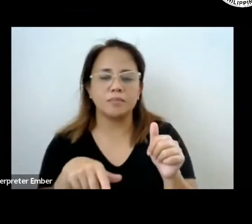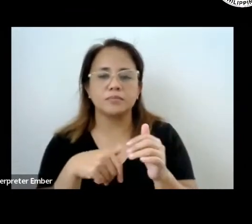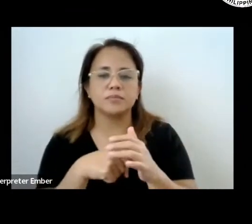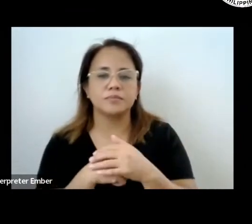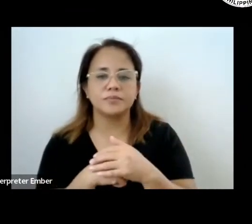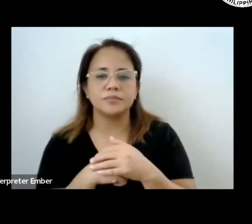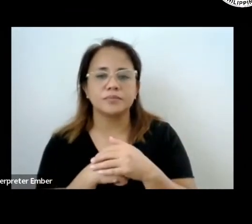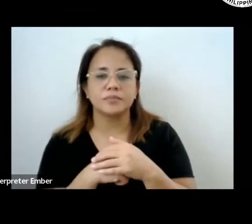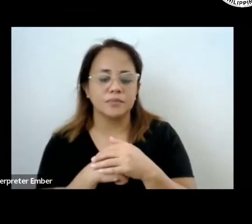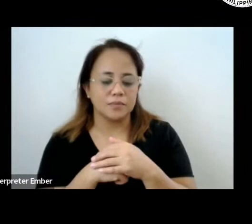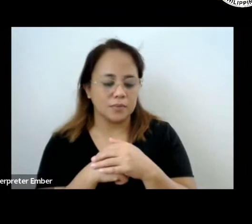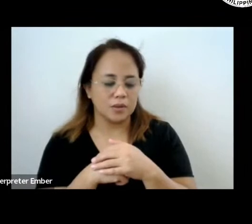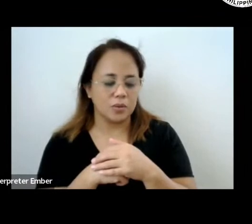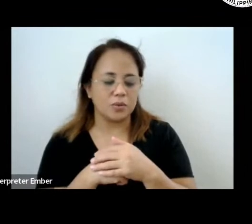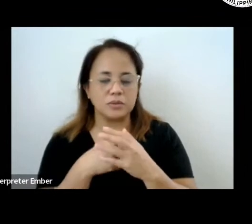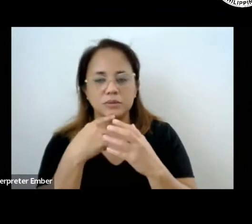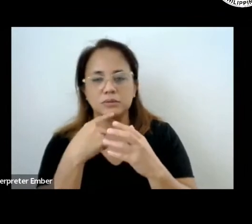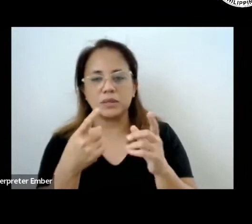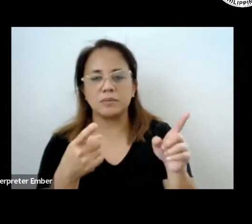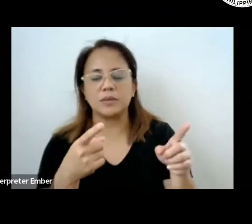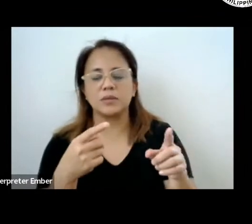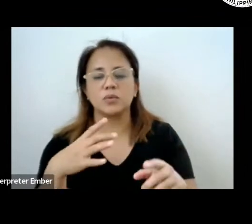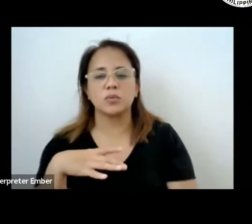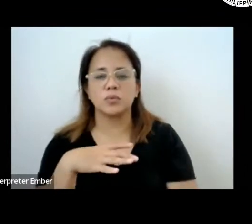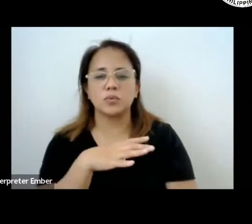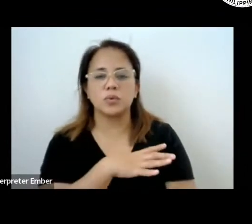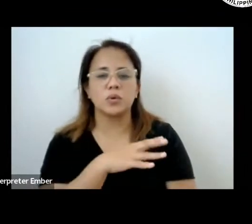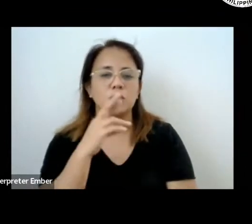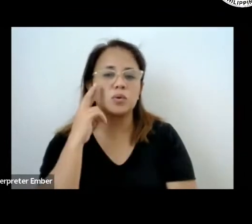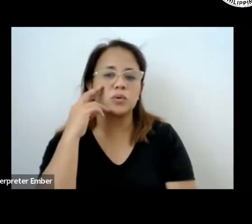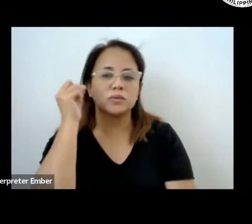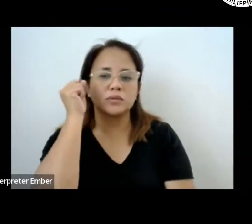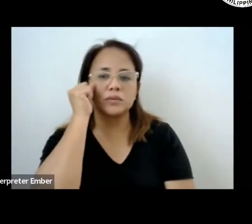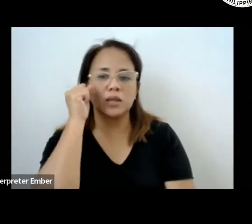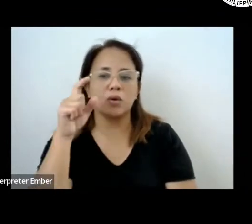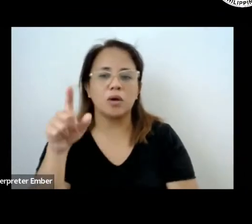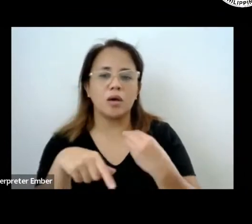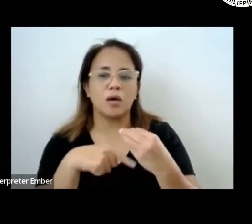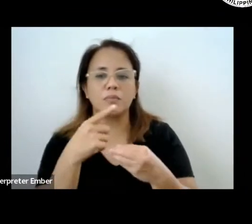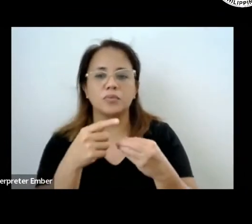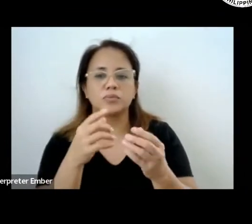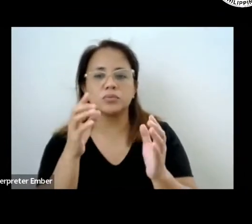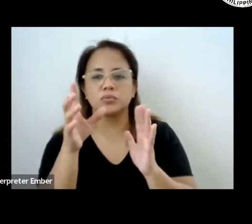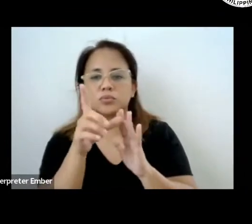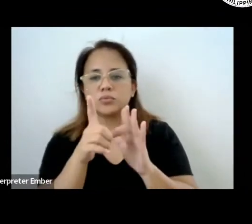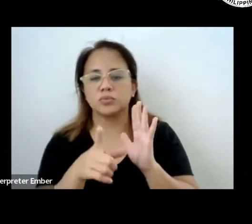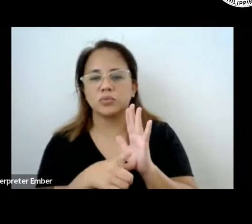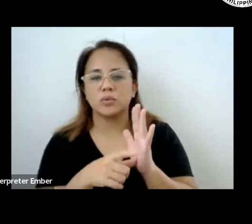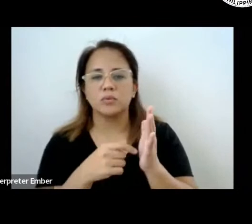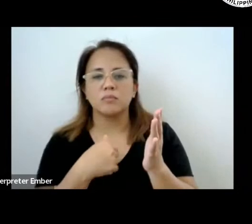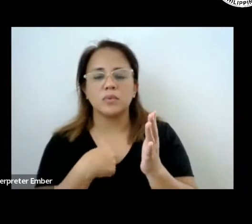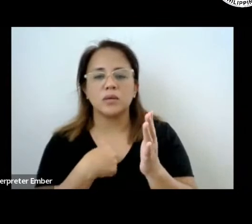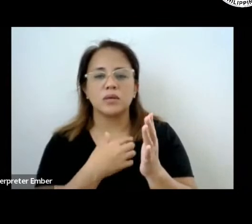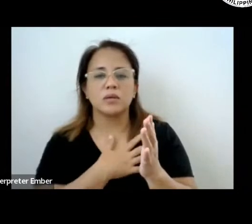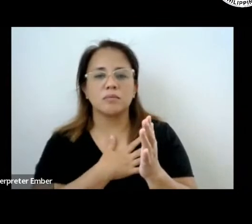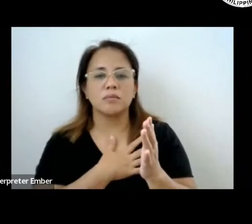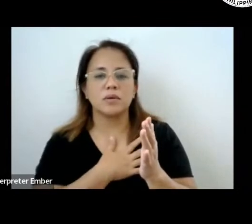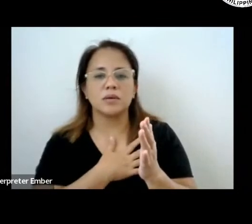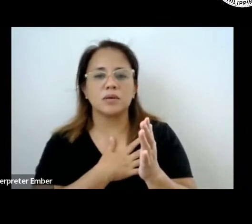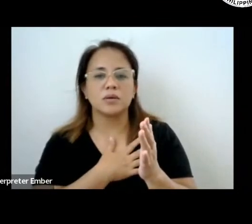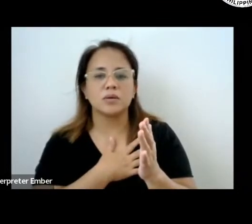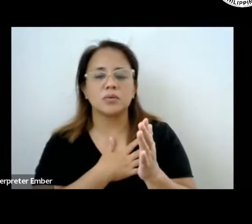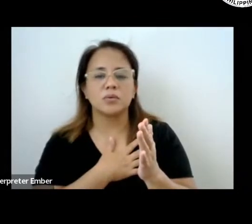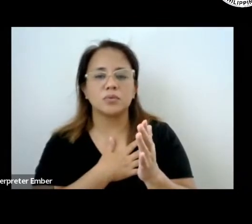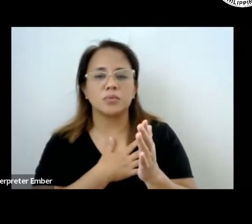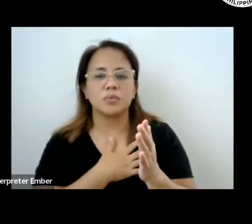the manifestation of Congressman Ron Salo earlier on the constitutional basis. Mine is with reference